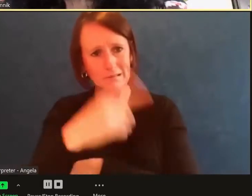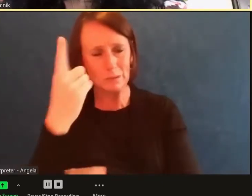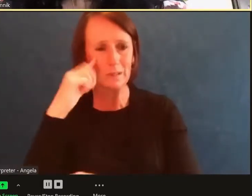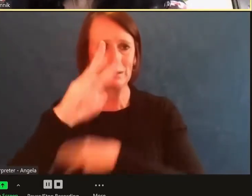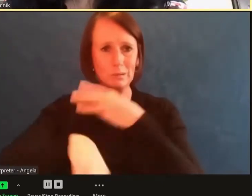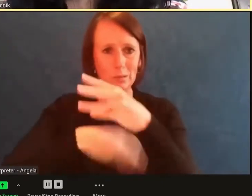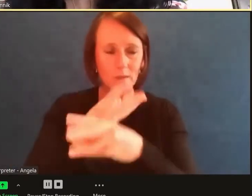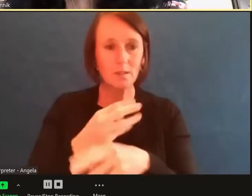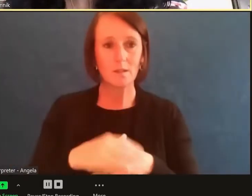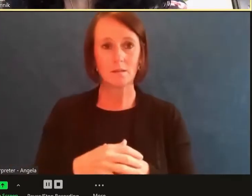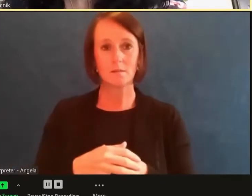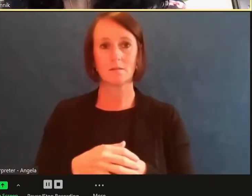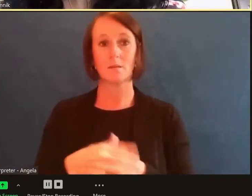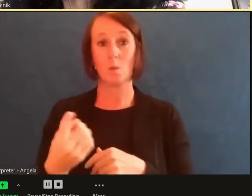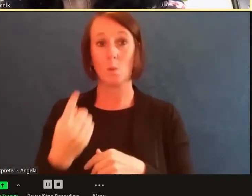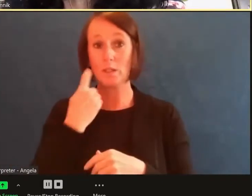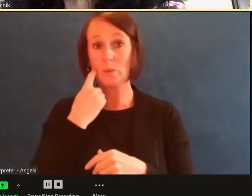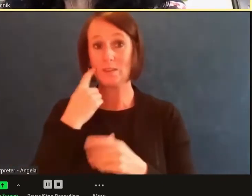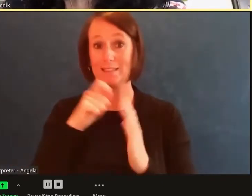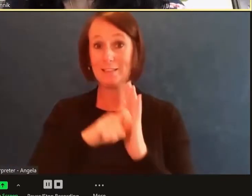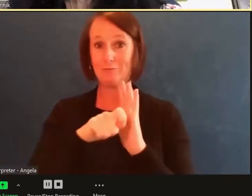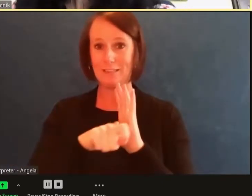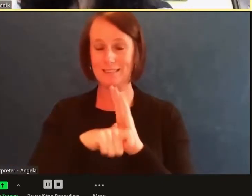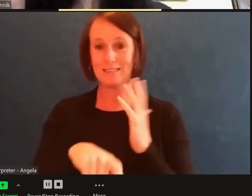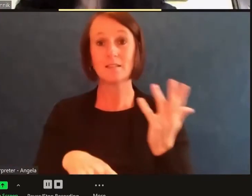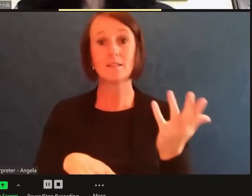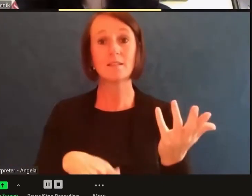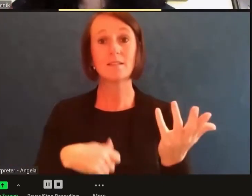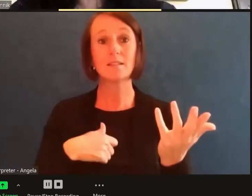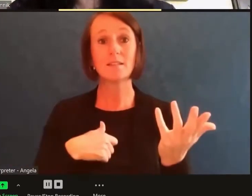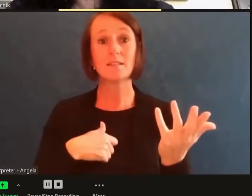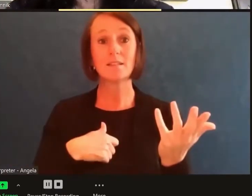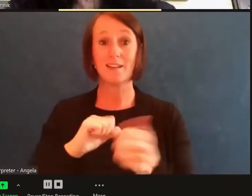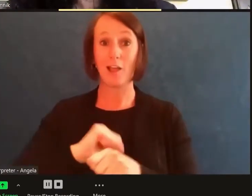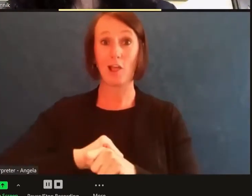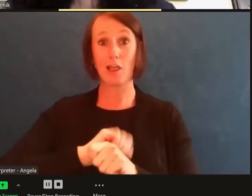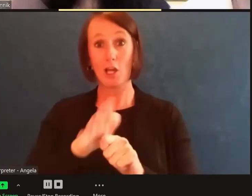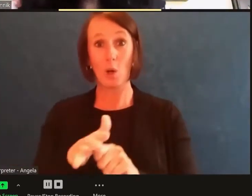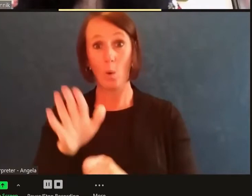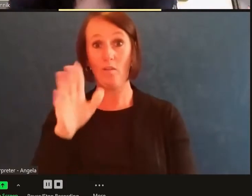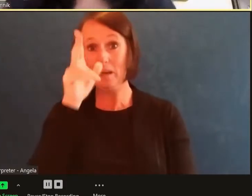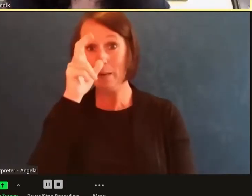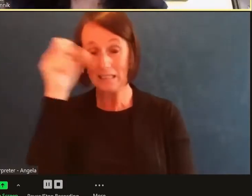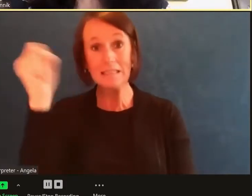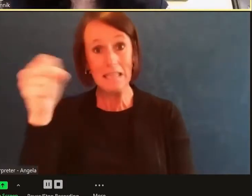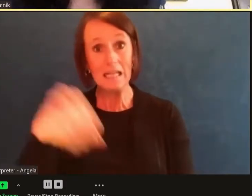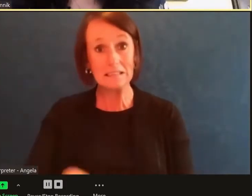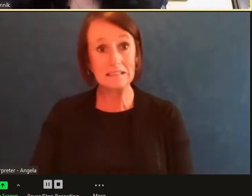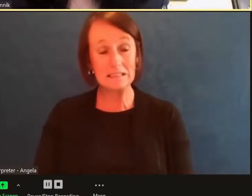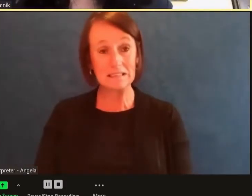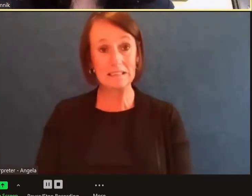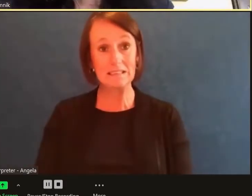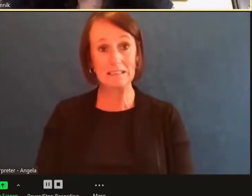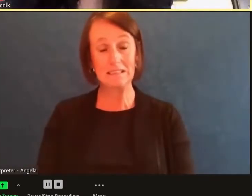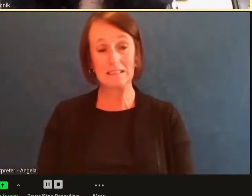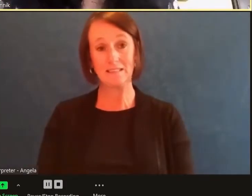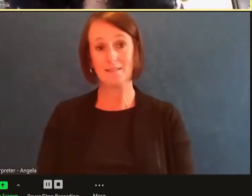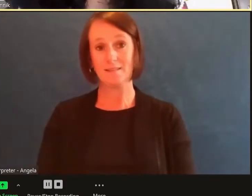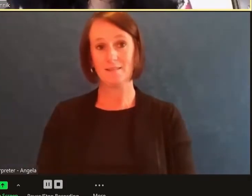The one you've written most the recently, COVID book. the COVID book. Yes, that's where I was